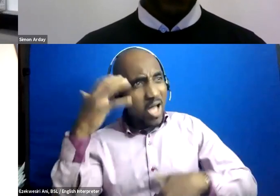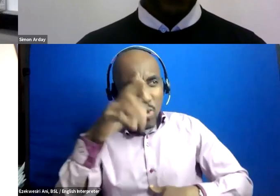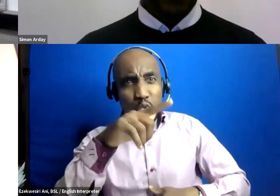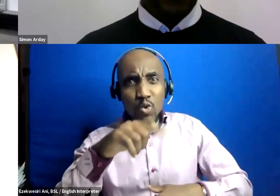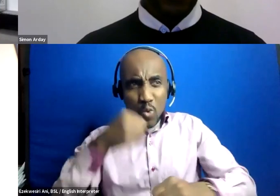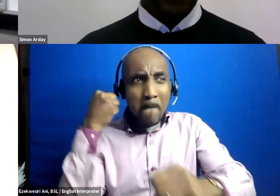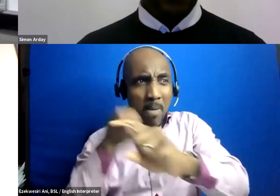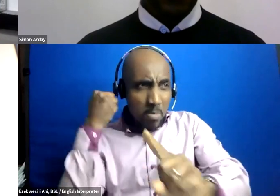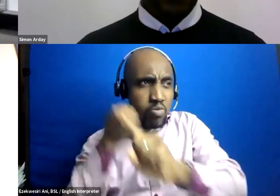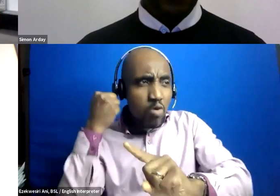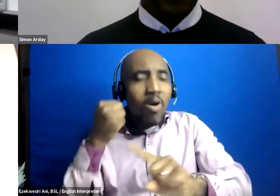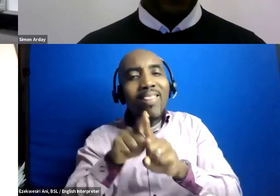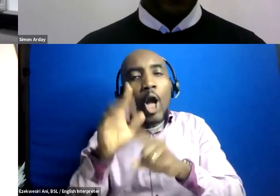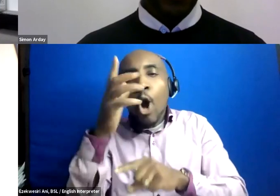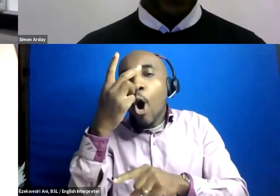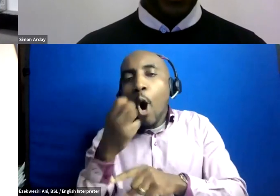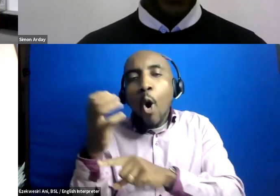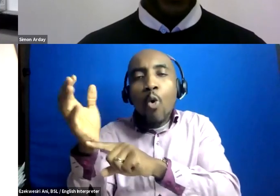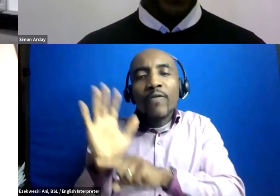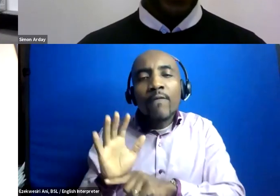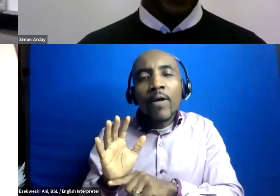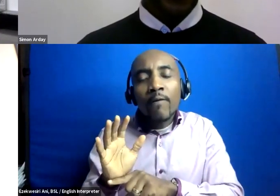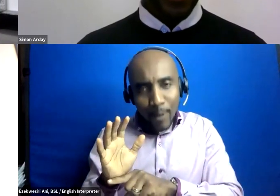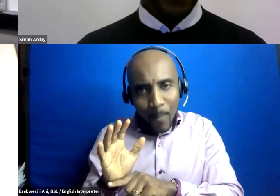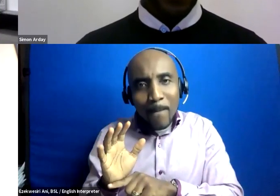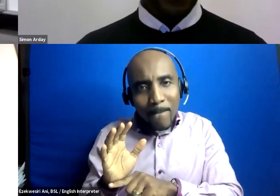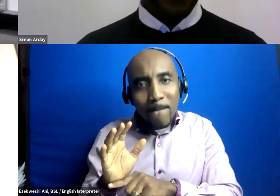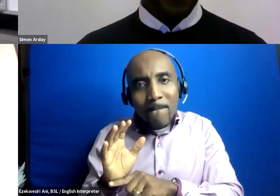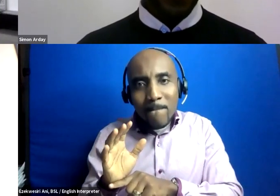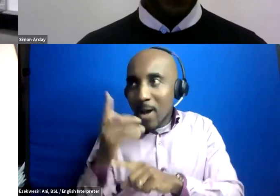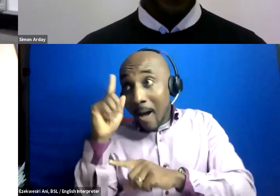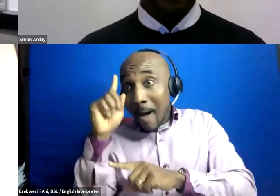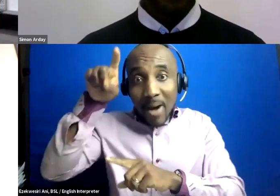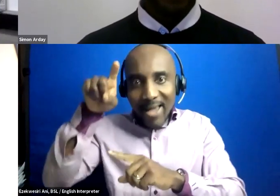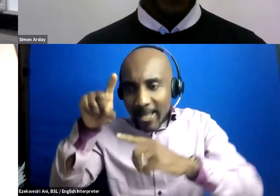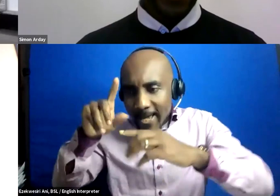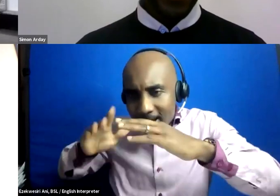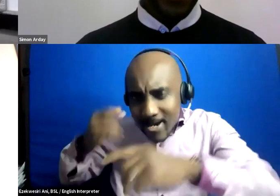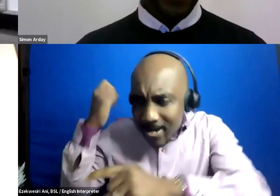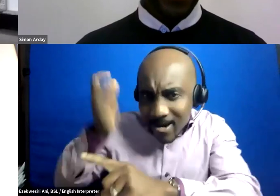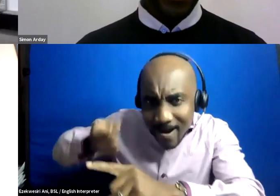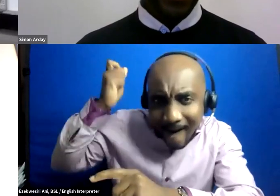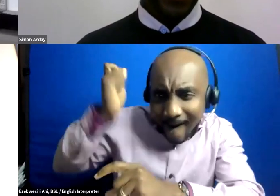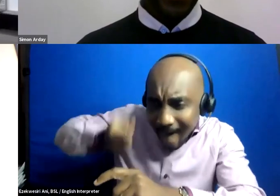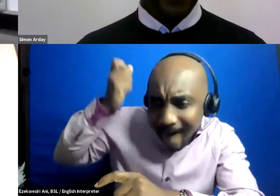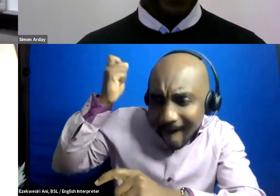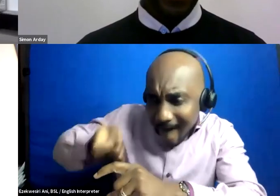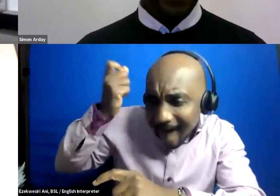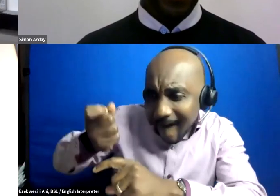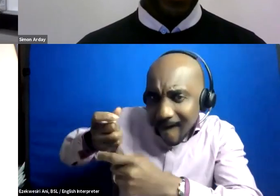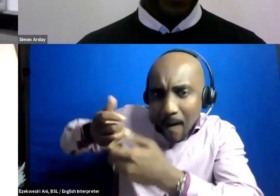in those old movies, those pioneers are hacking their way through the undergrowth, and he said, "That's you. You're out